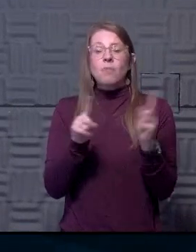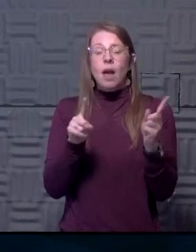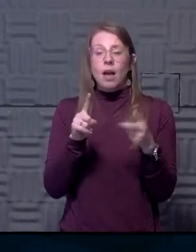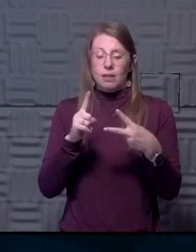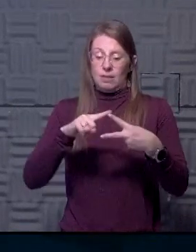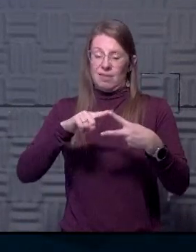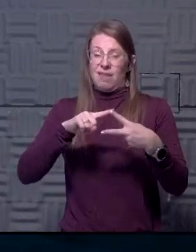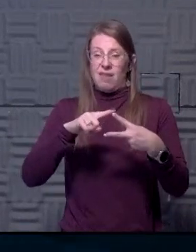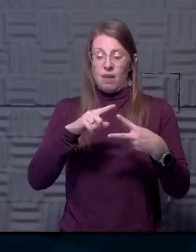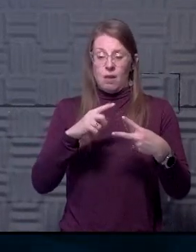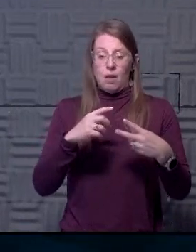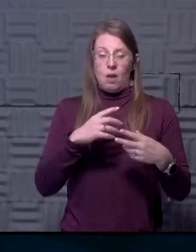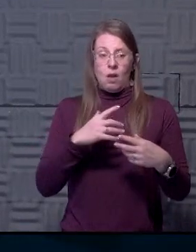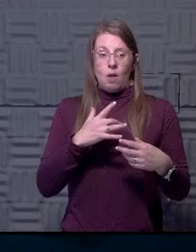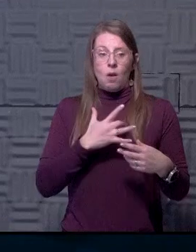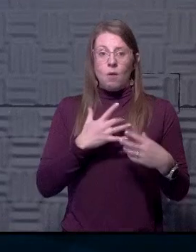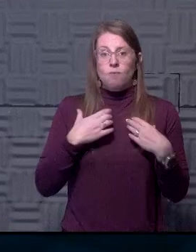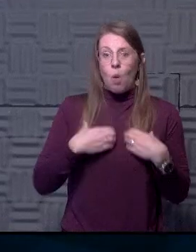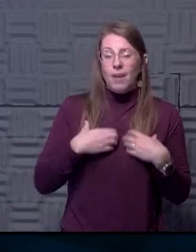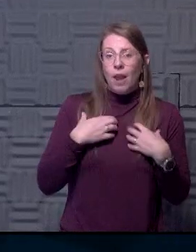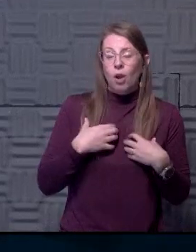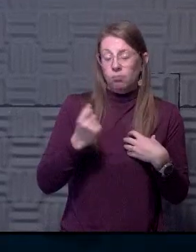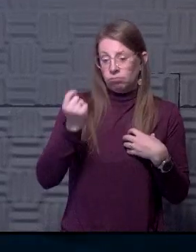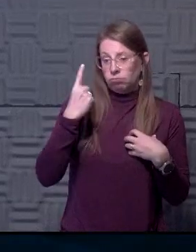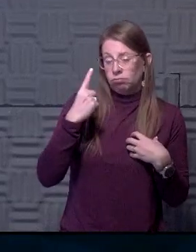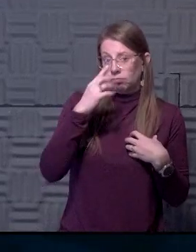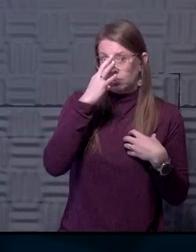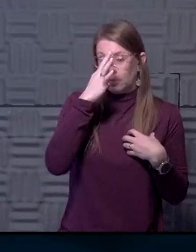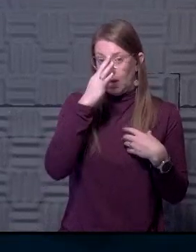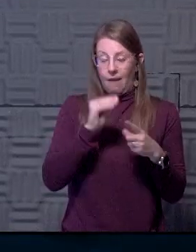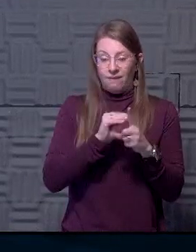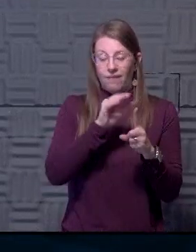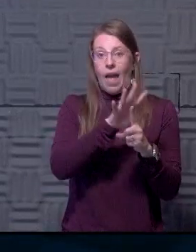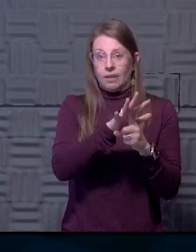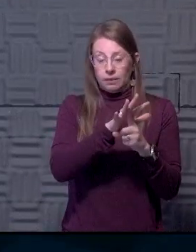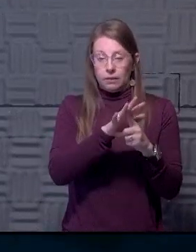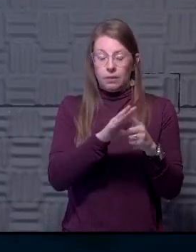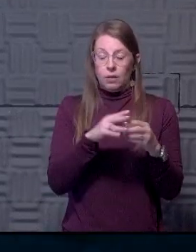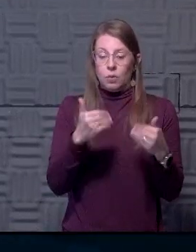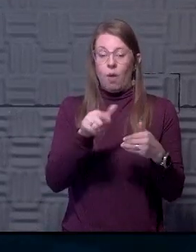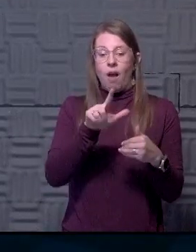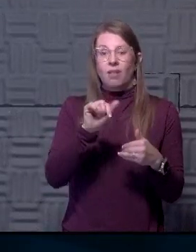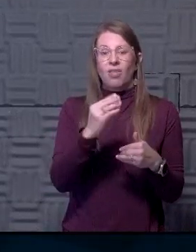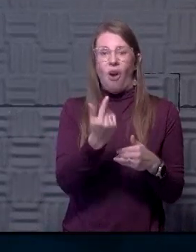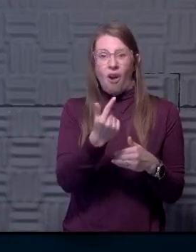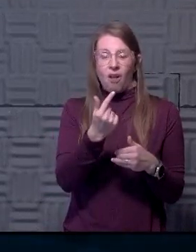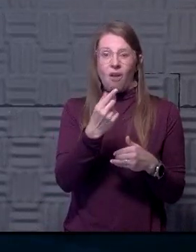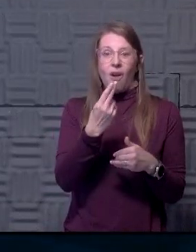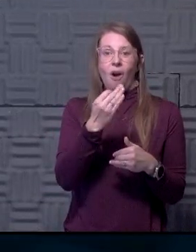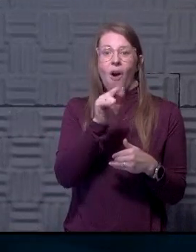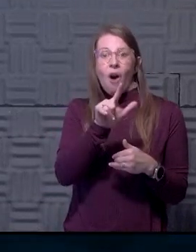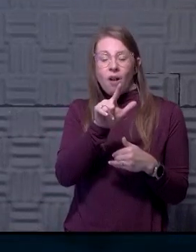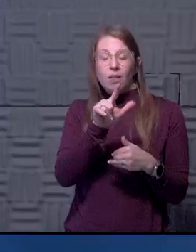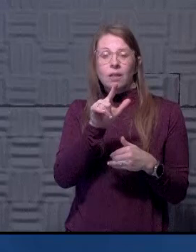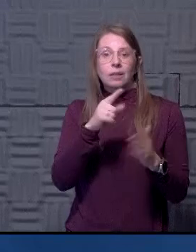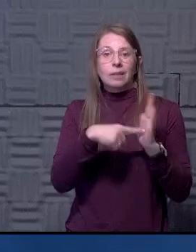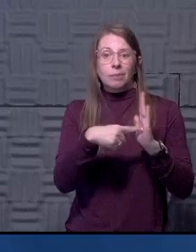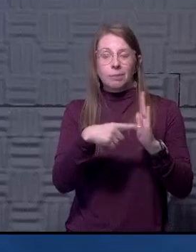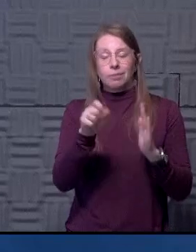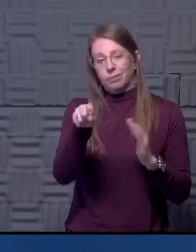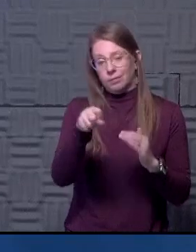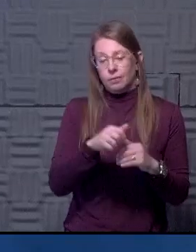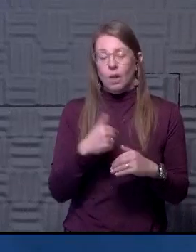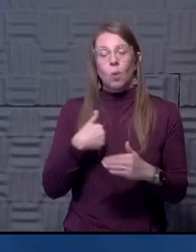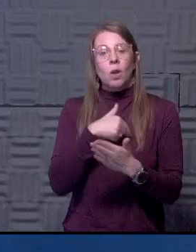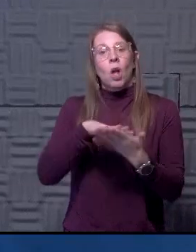from the pulmonary side of having had COVID-19. We know that's one of the more prominent long-haul symptoms. Yeah, definitely.